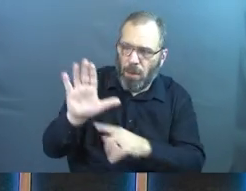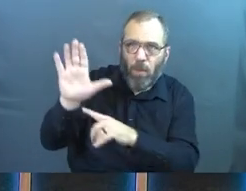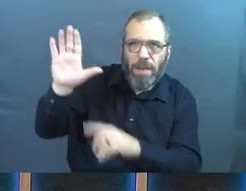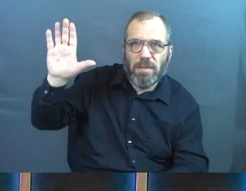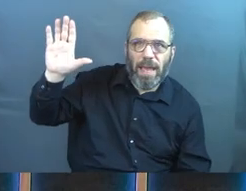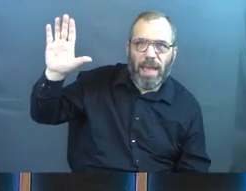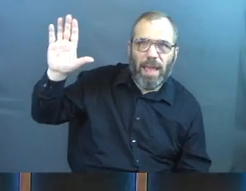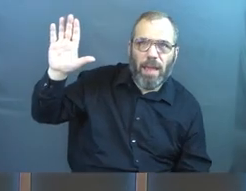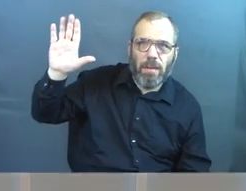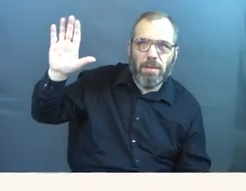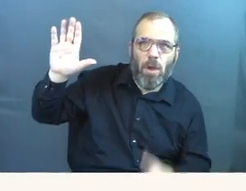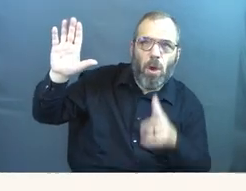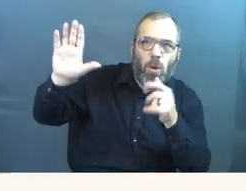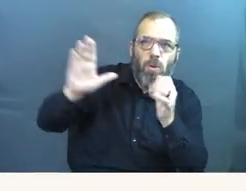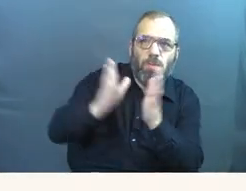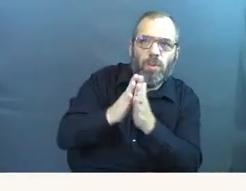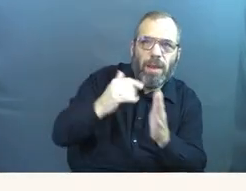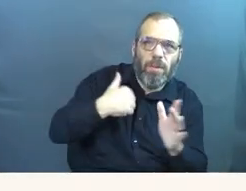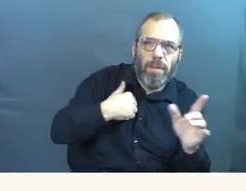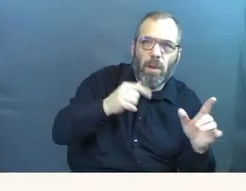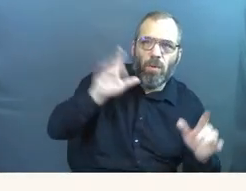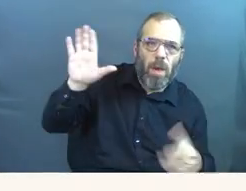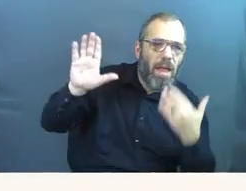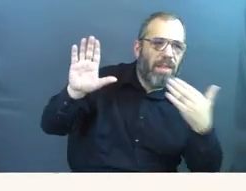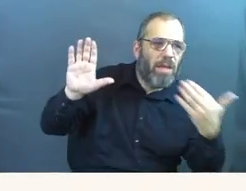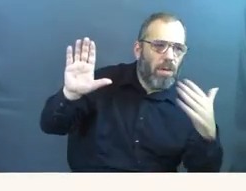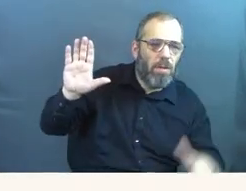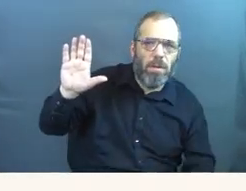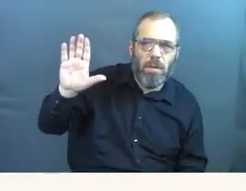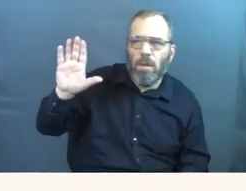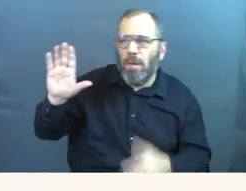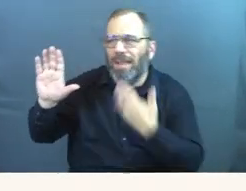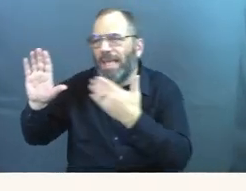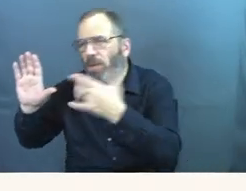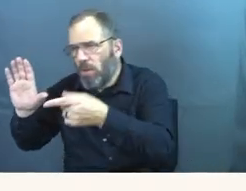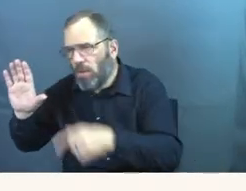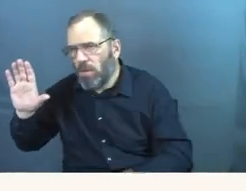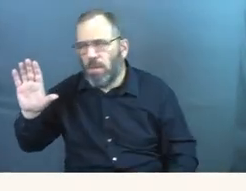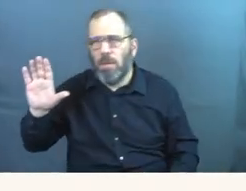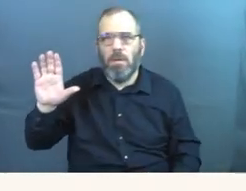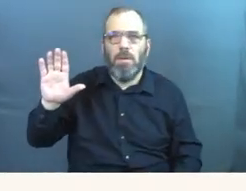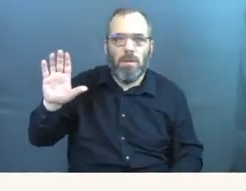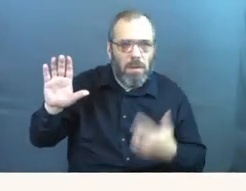hand. I just want to know who's praying with me right now. Thank you so much. Thank you so much.